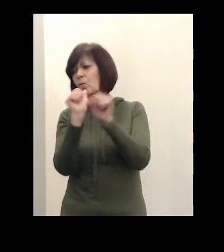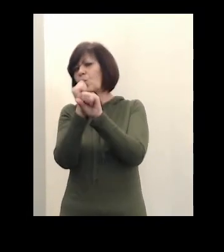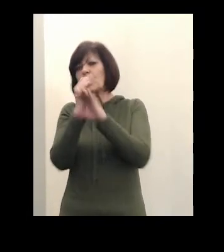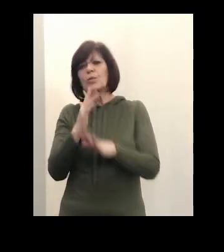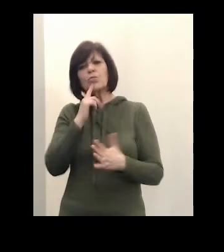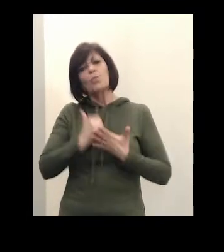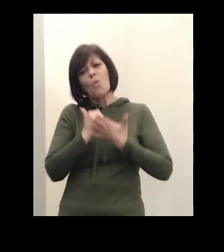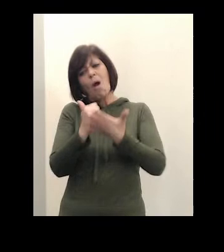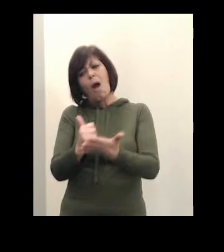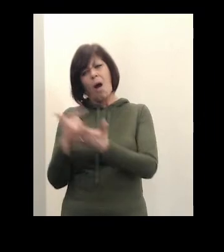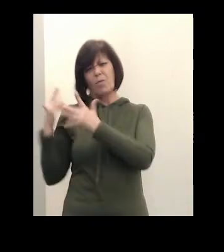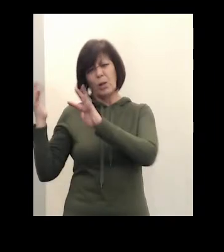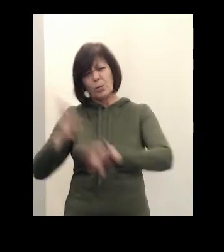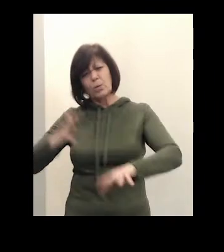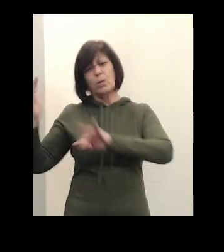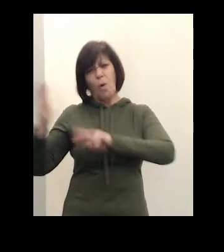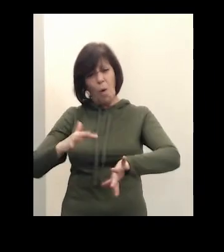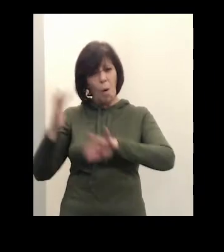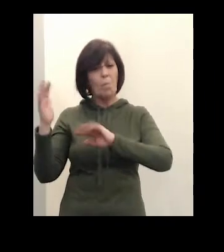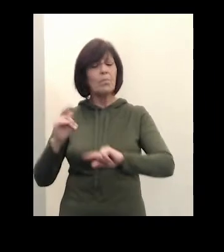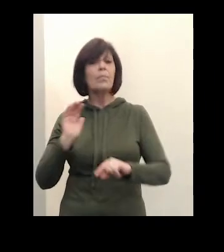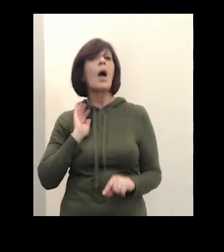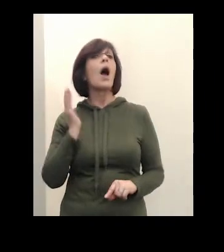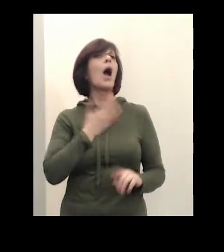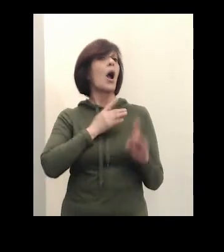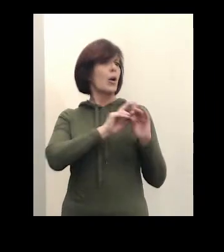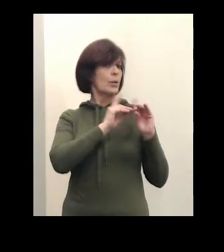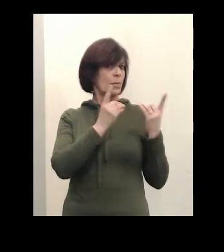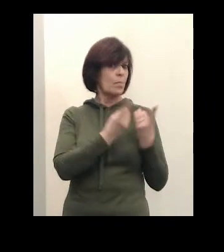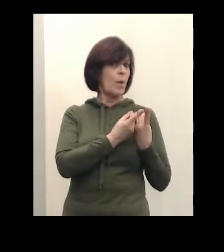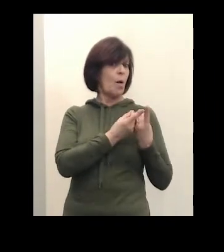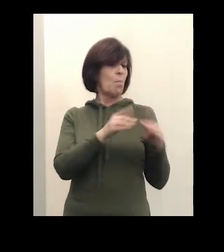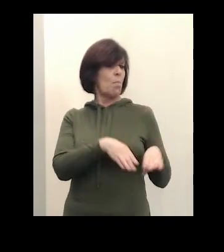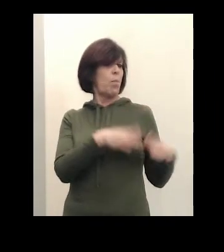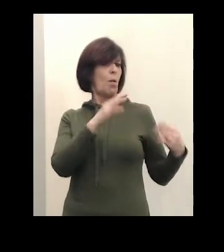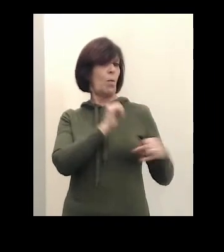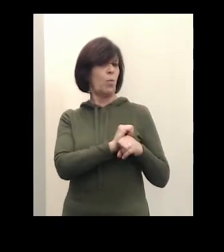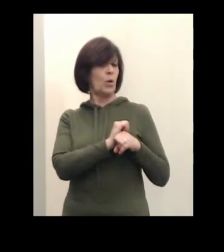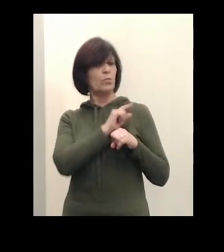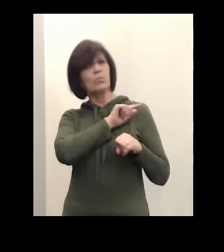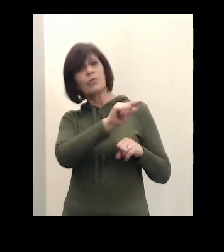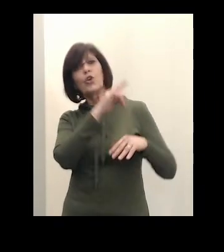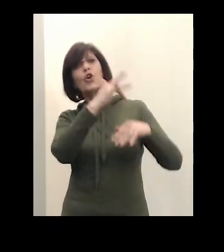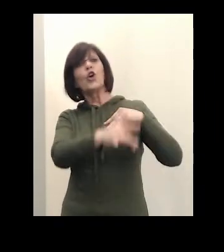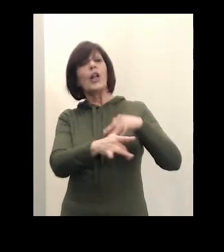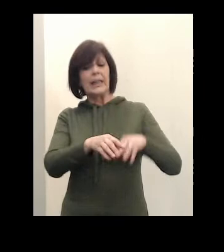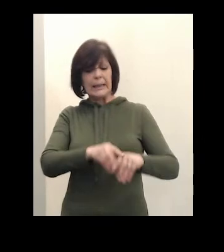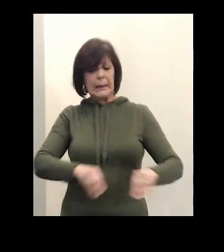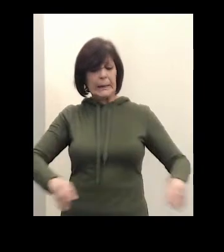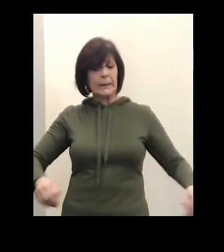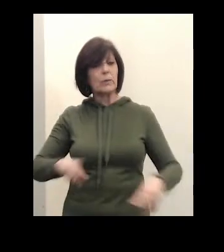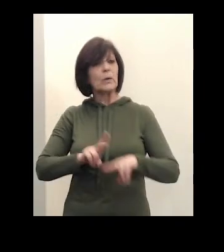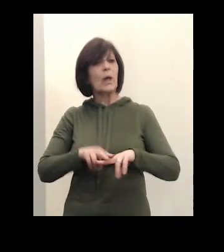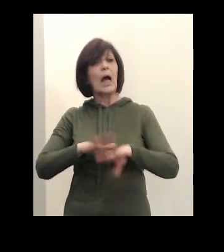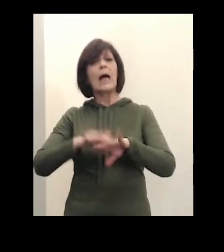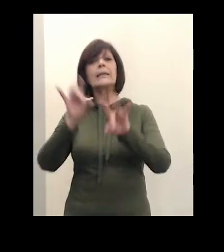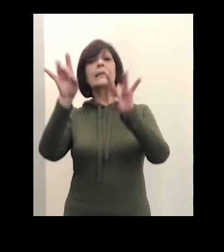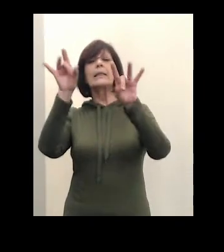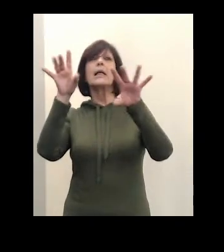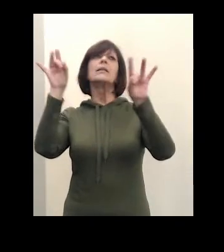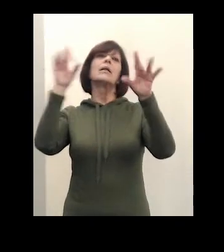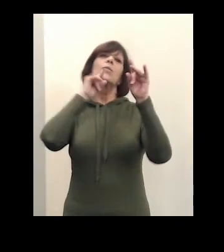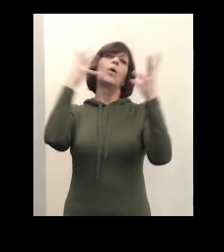storm. Our Department of Public Works was out early, pre-treating the roads on Sunday. Sunday was a gorgeous